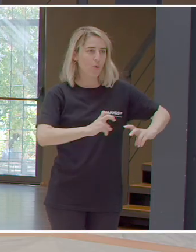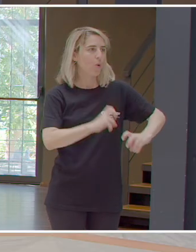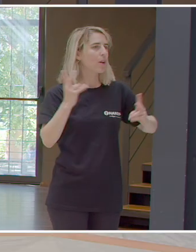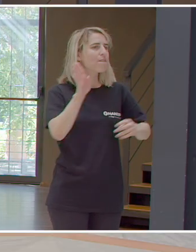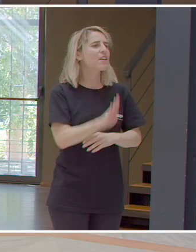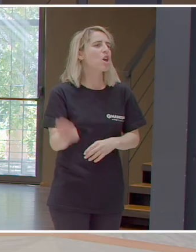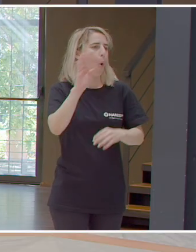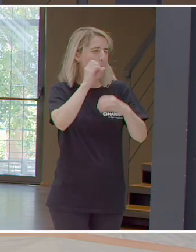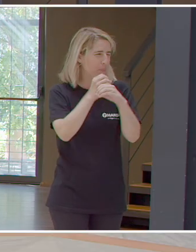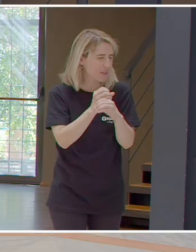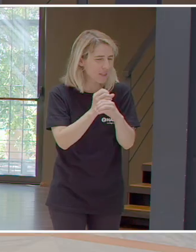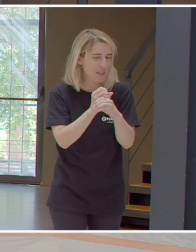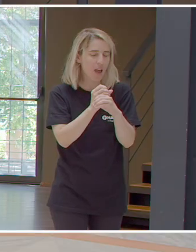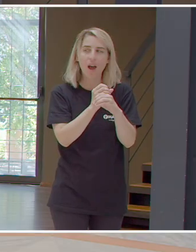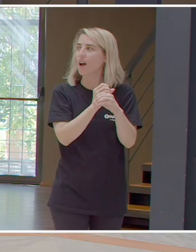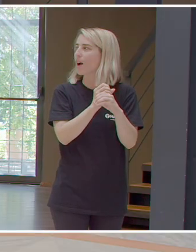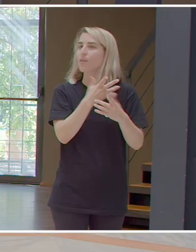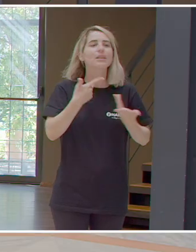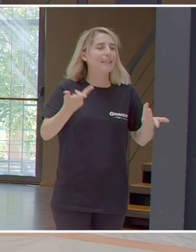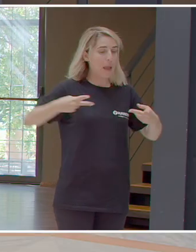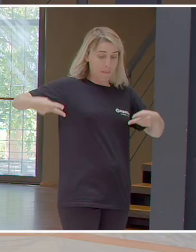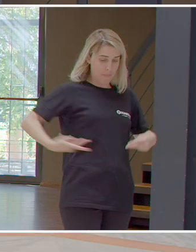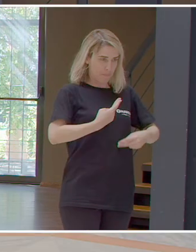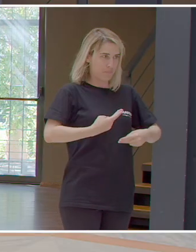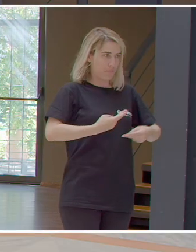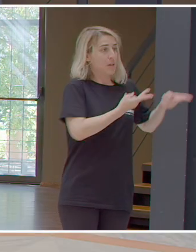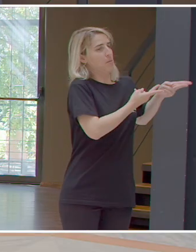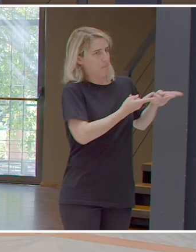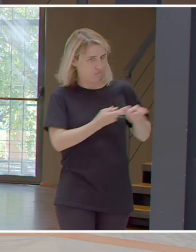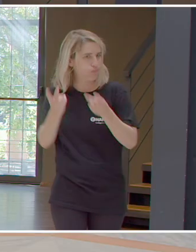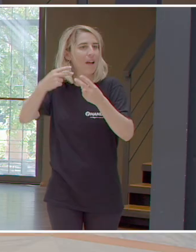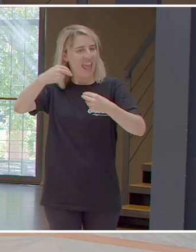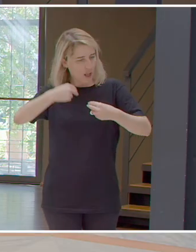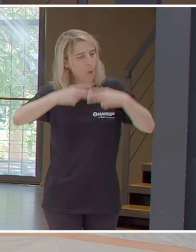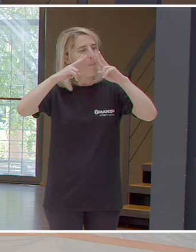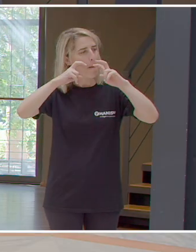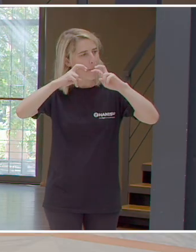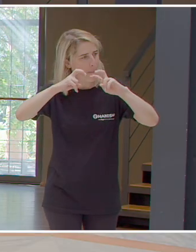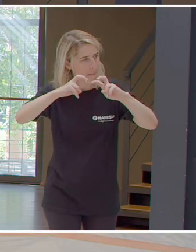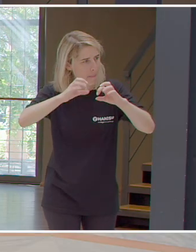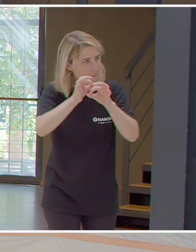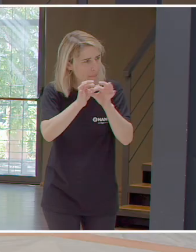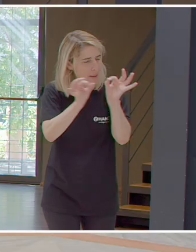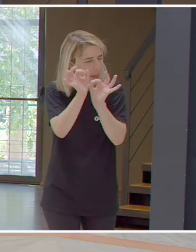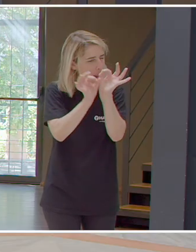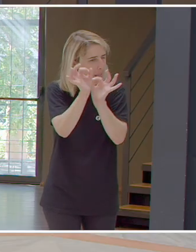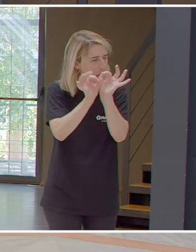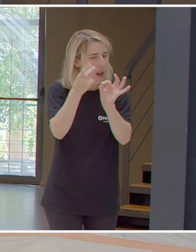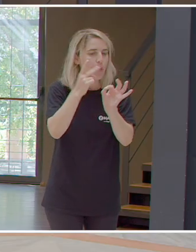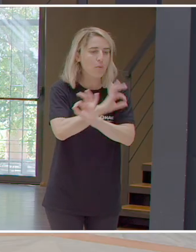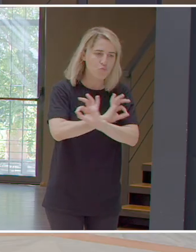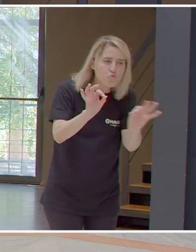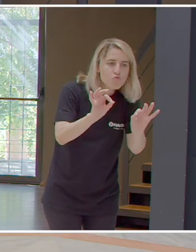biopsied, then that's getting sent to us, and we're looking at the cells under the microscope, determining if they're healthy or if they're